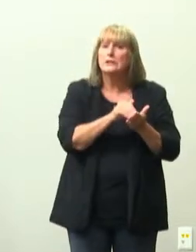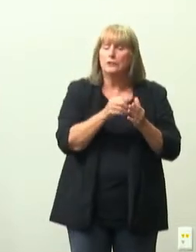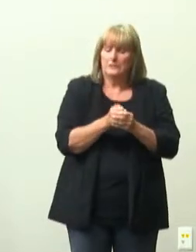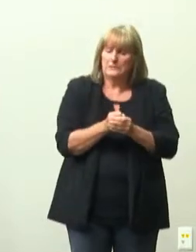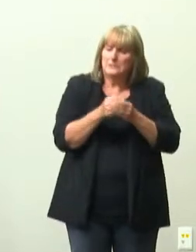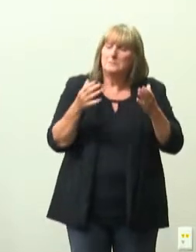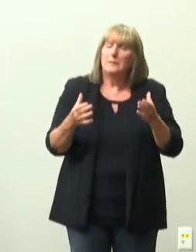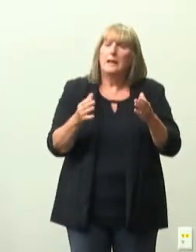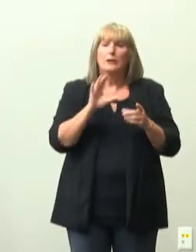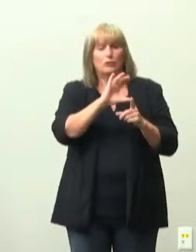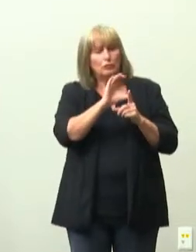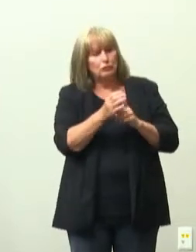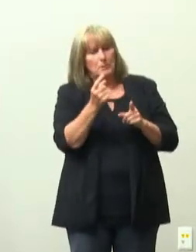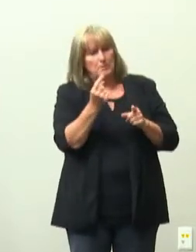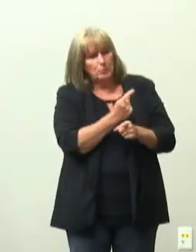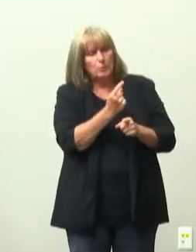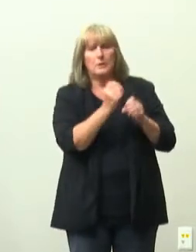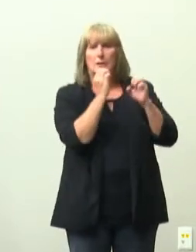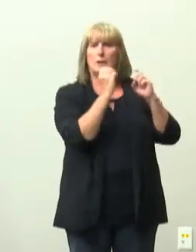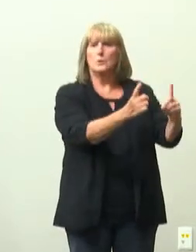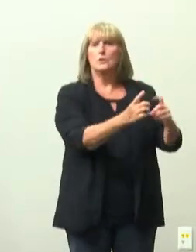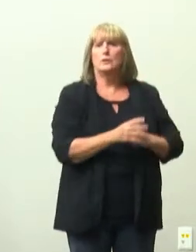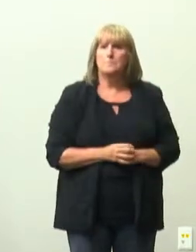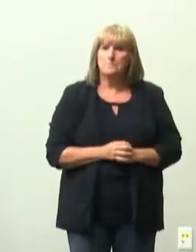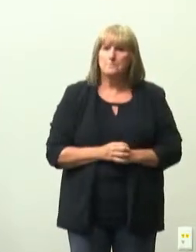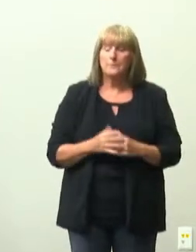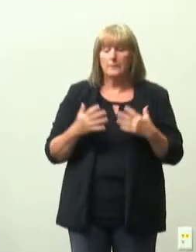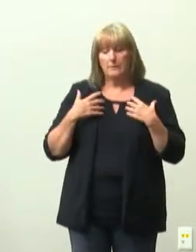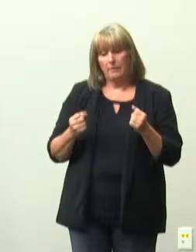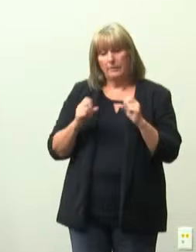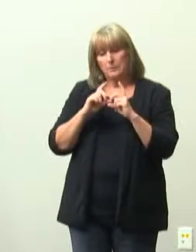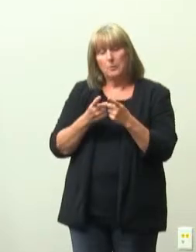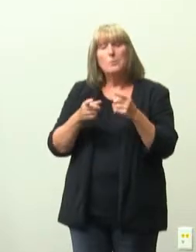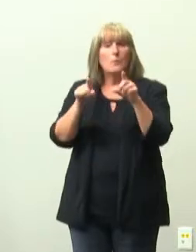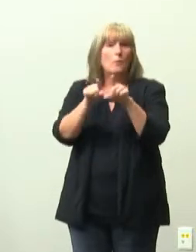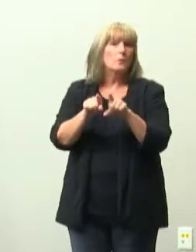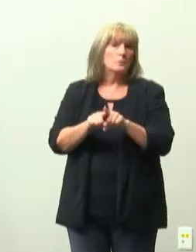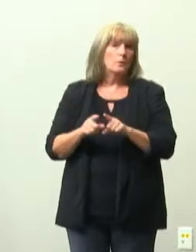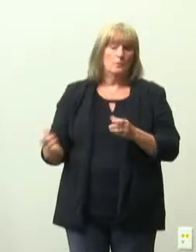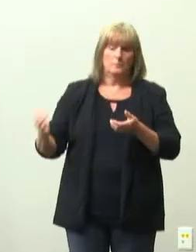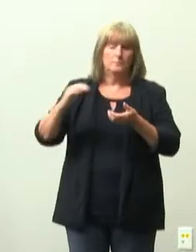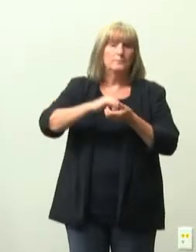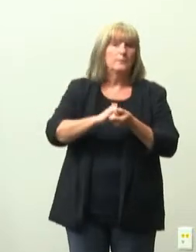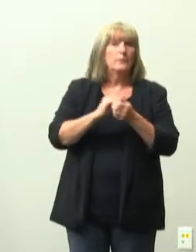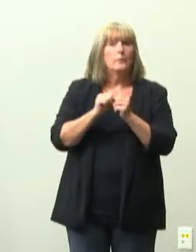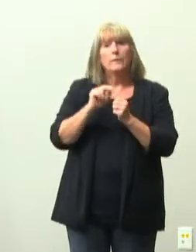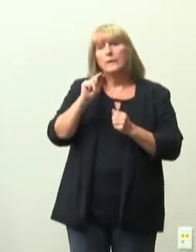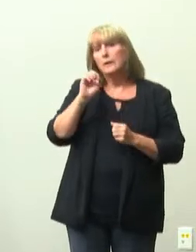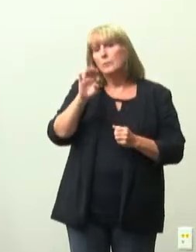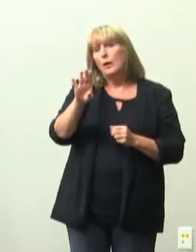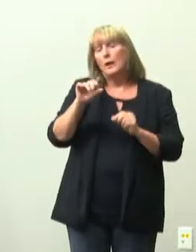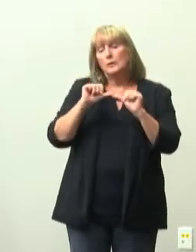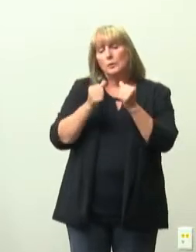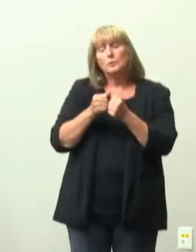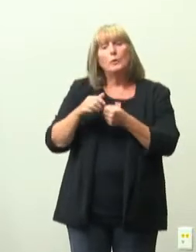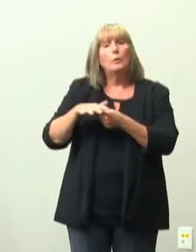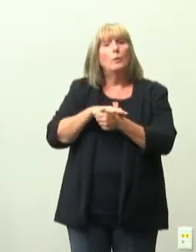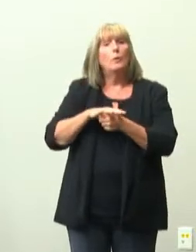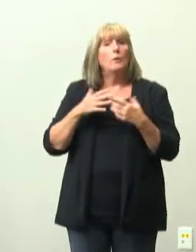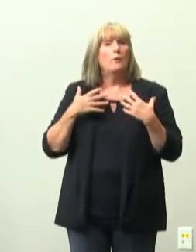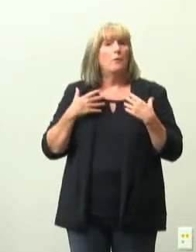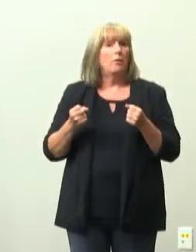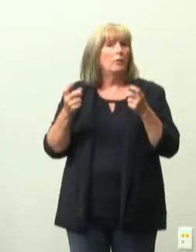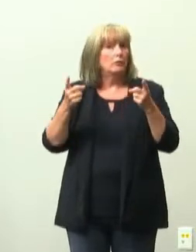health education in the community. The health department has also partnered with the Nebraska Association of Local Health Directors